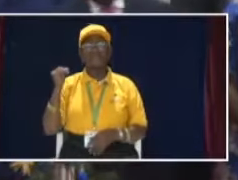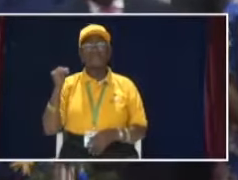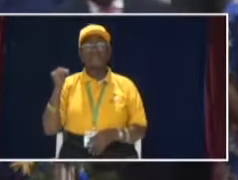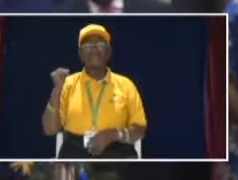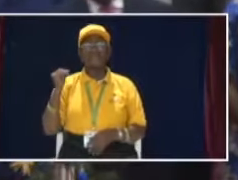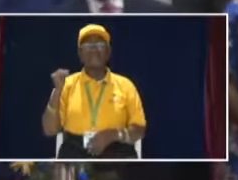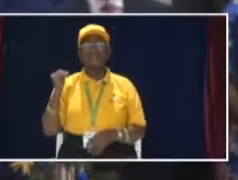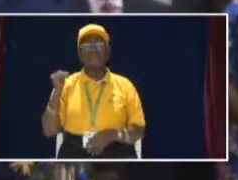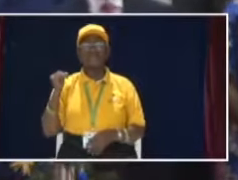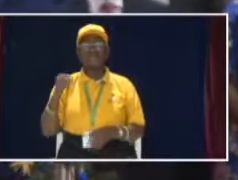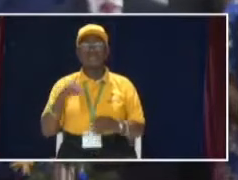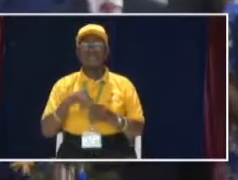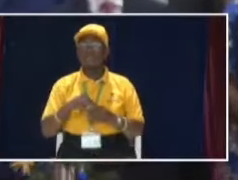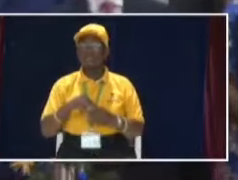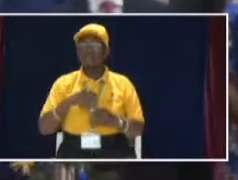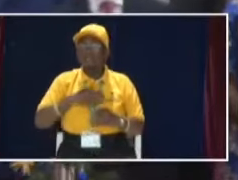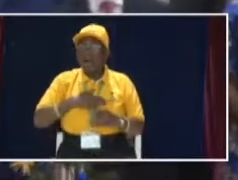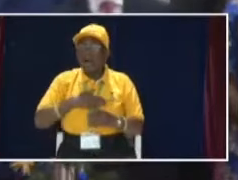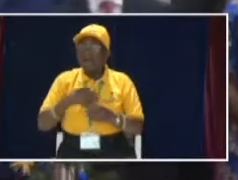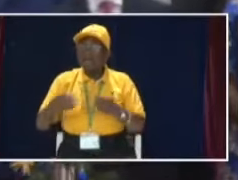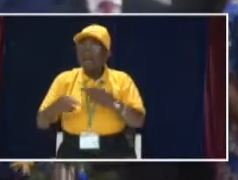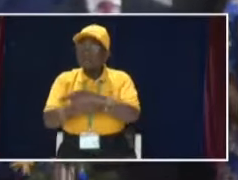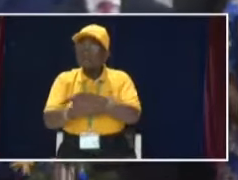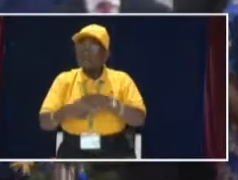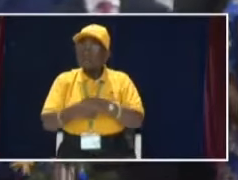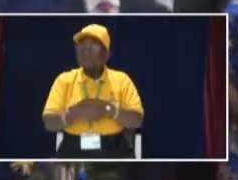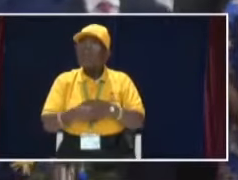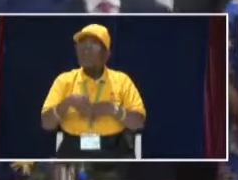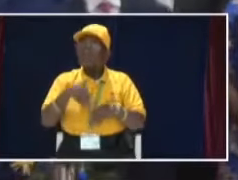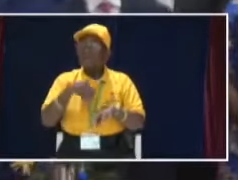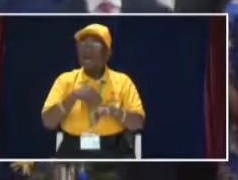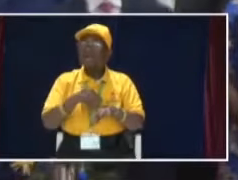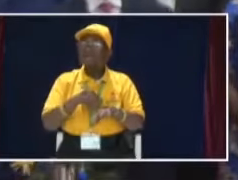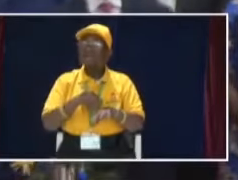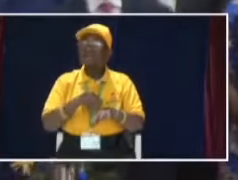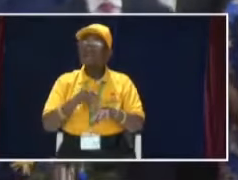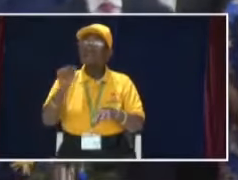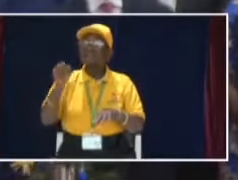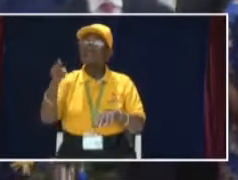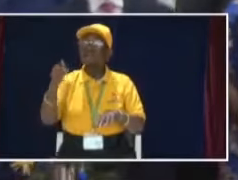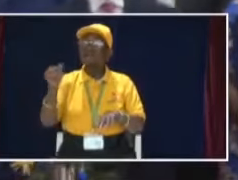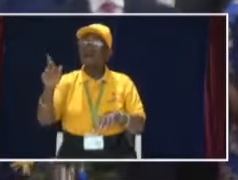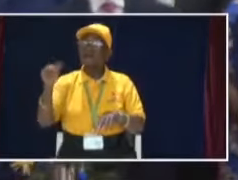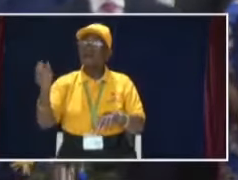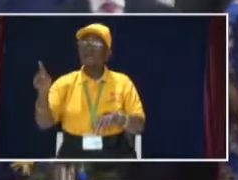in my room at Sheraton Hotel,